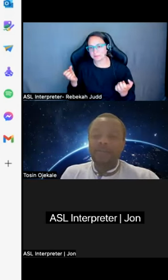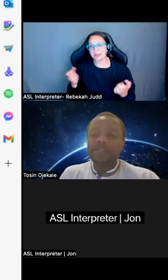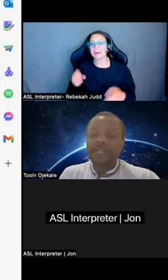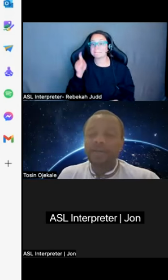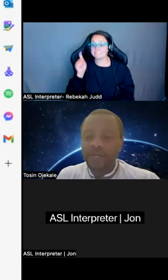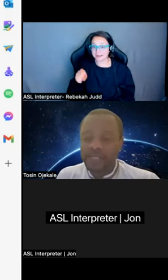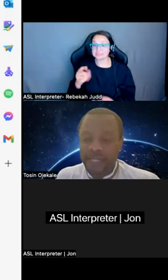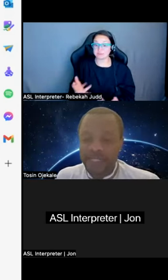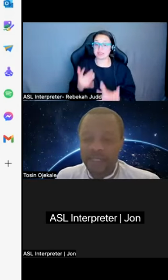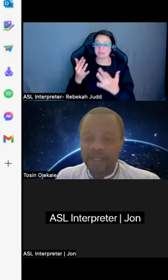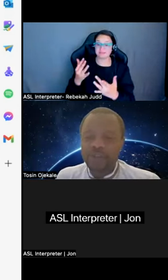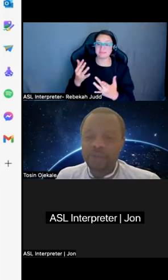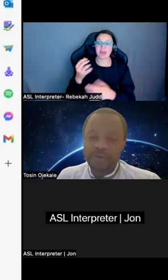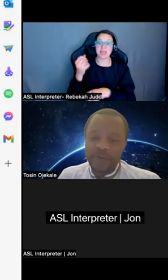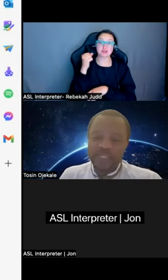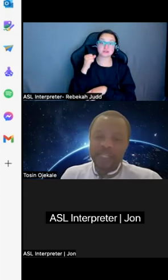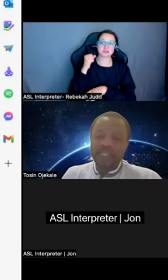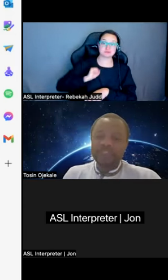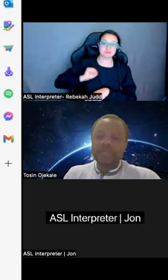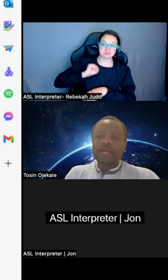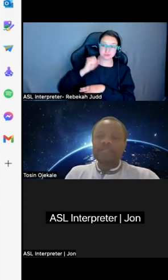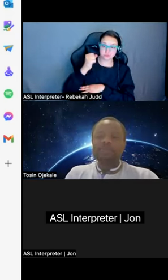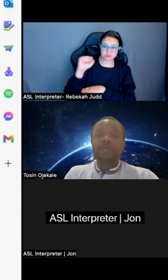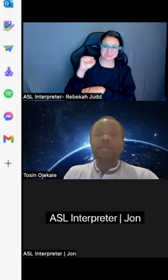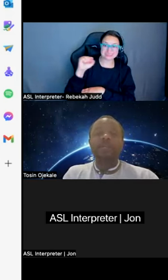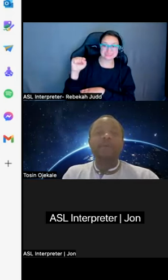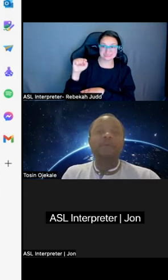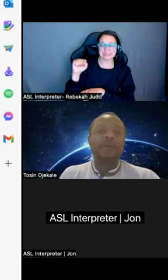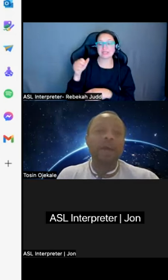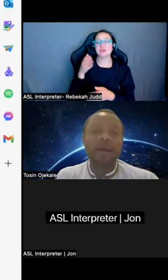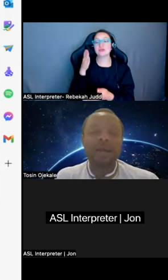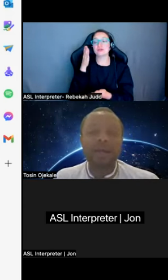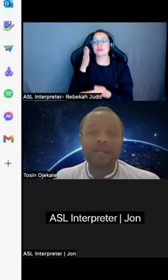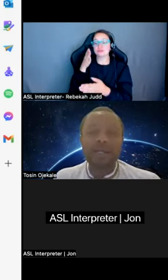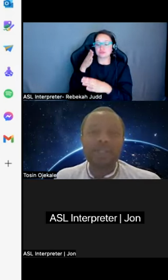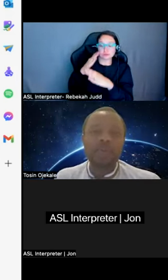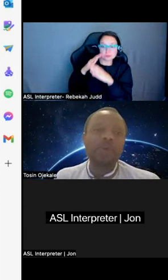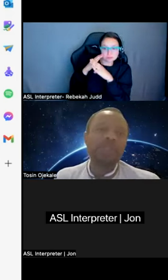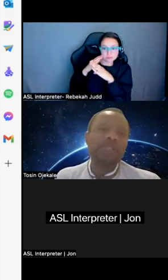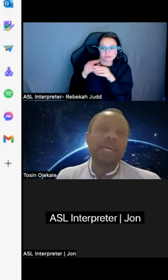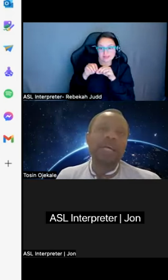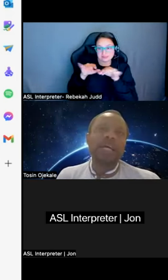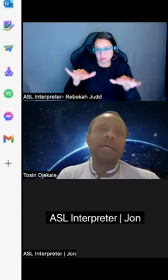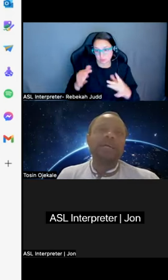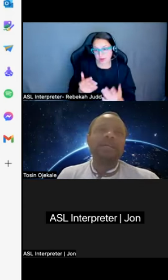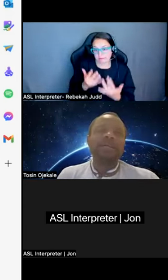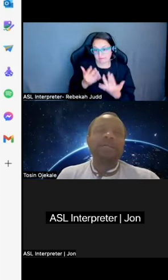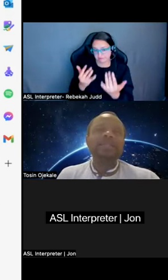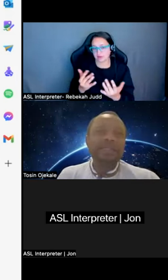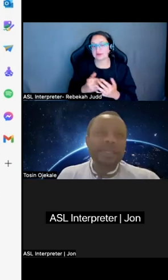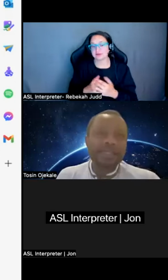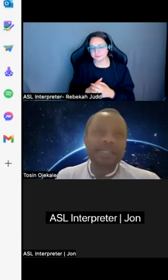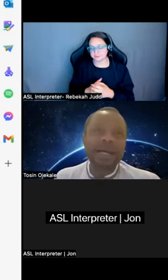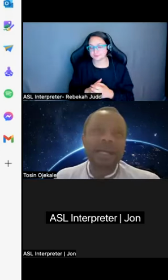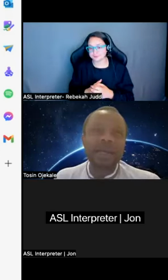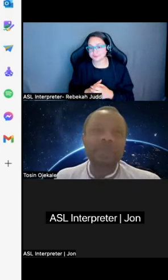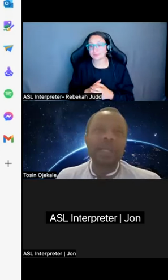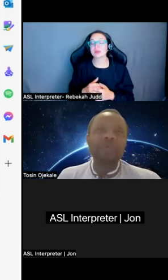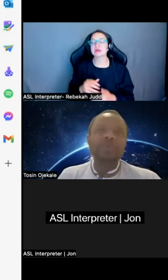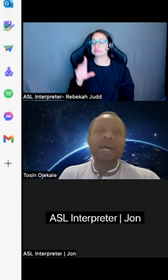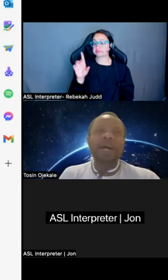rated to prevent ignition and spread of fire. So most data